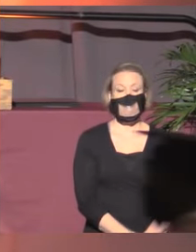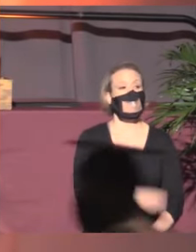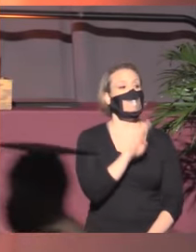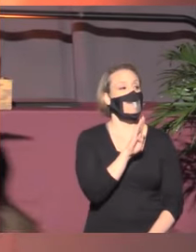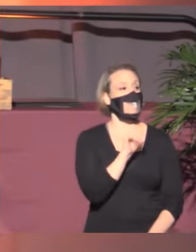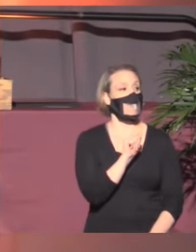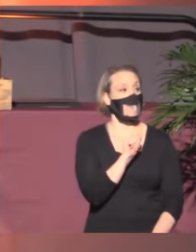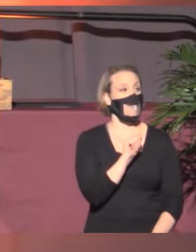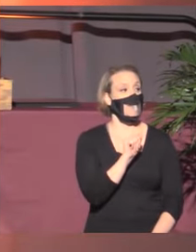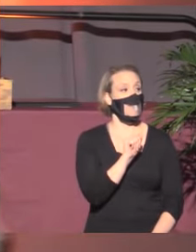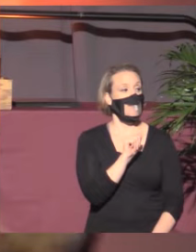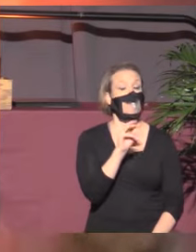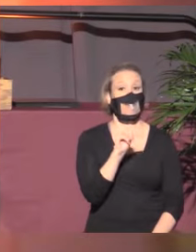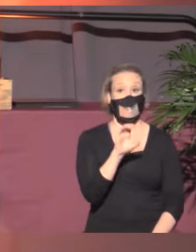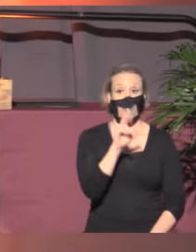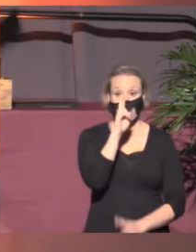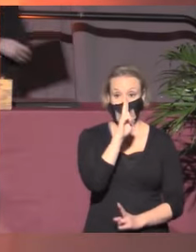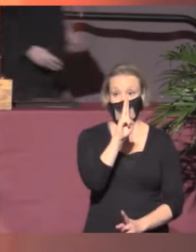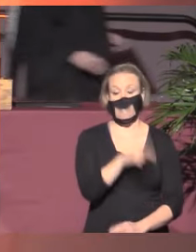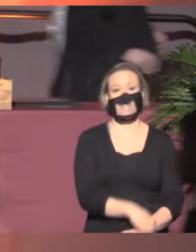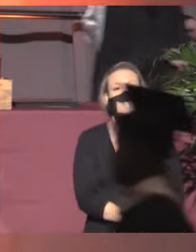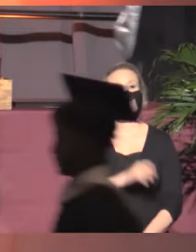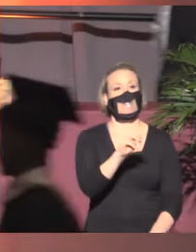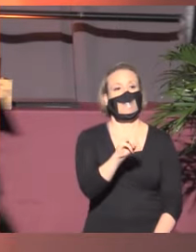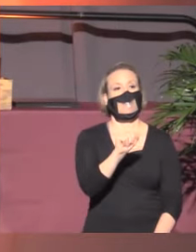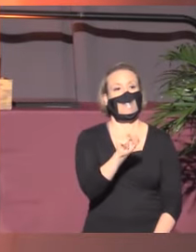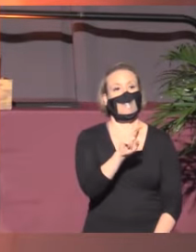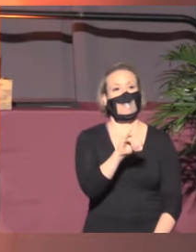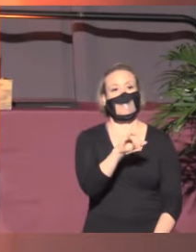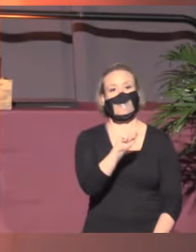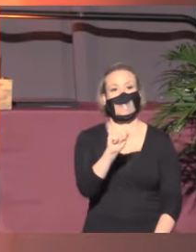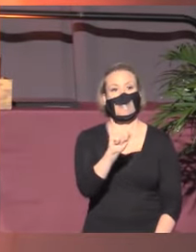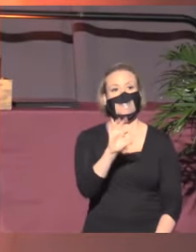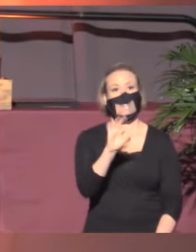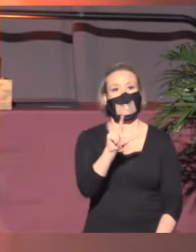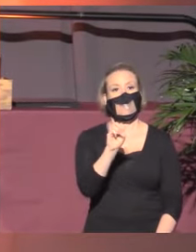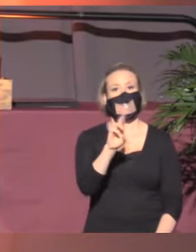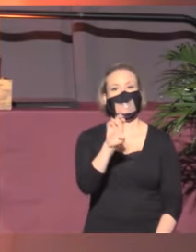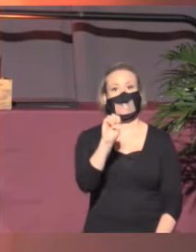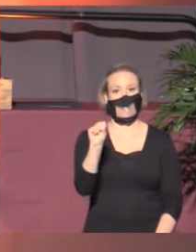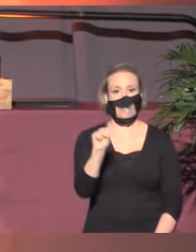Bachelor of Arts, magna cum laude, Maria Isabel Moran Flores.